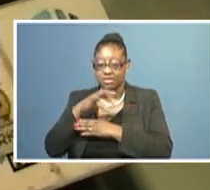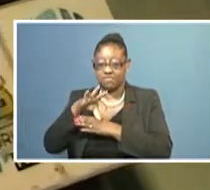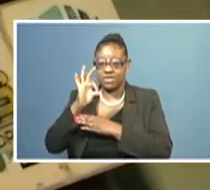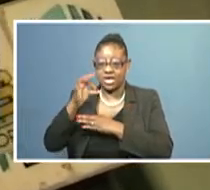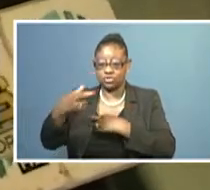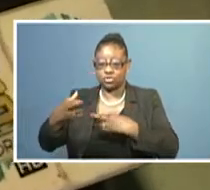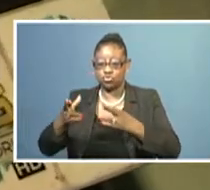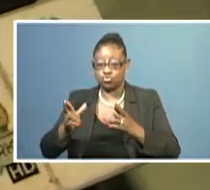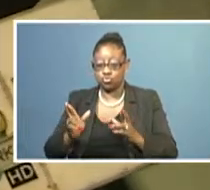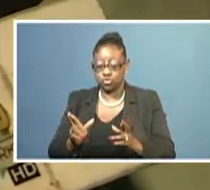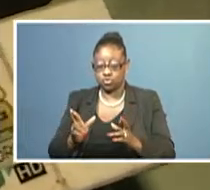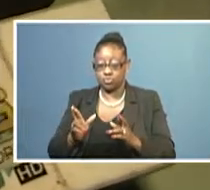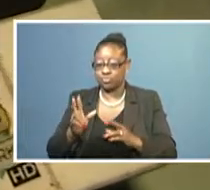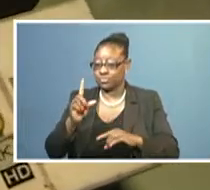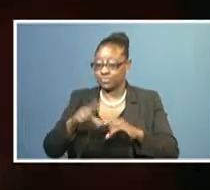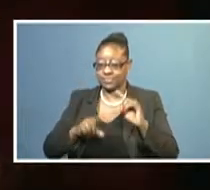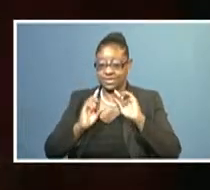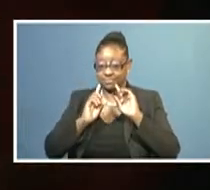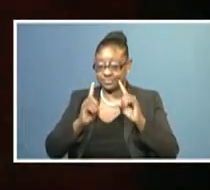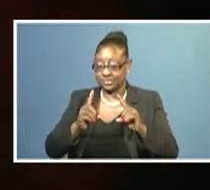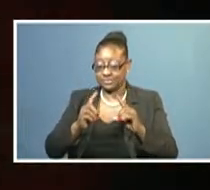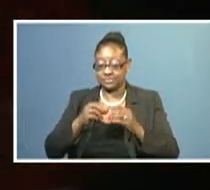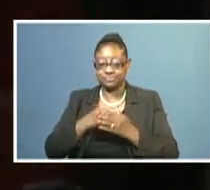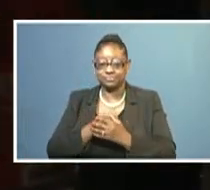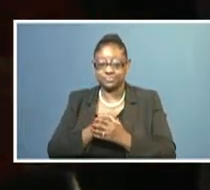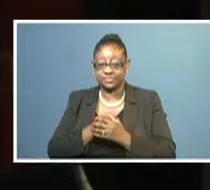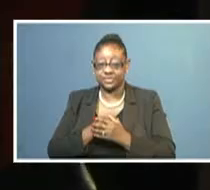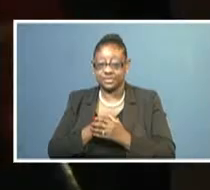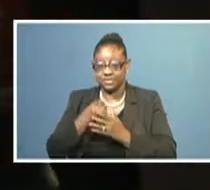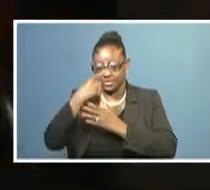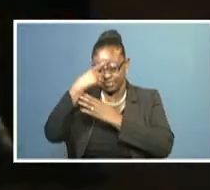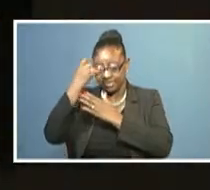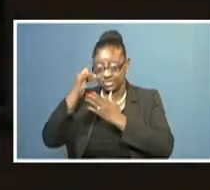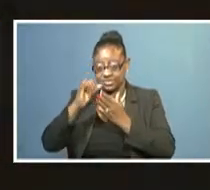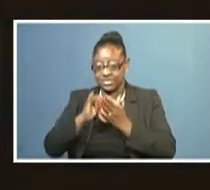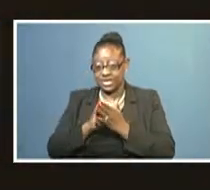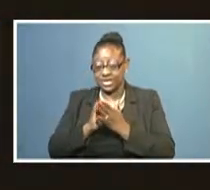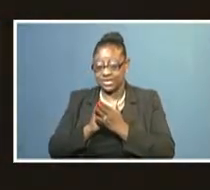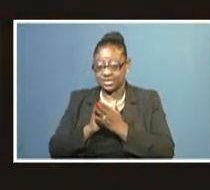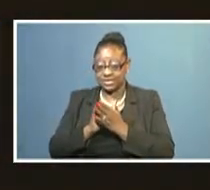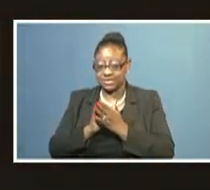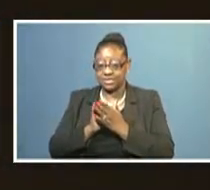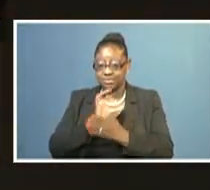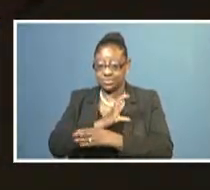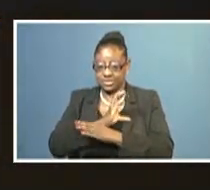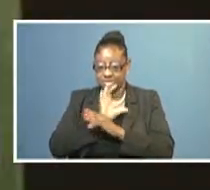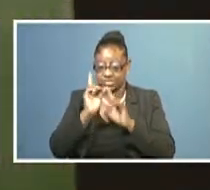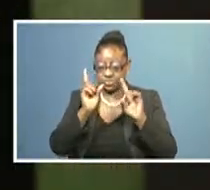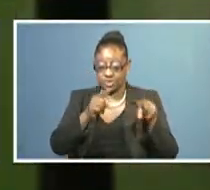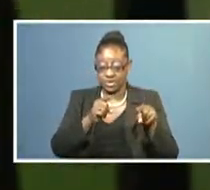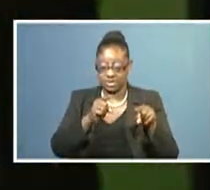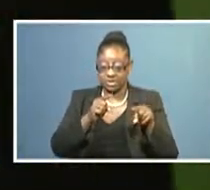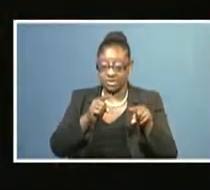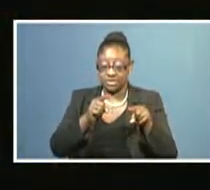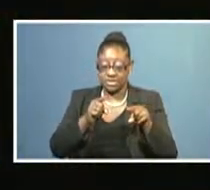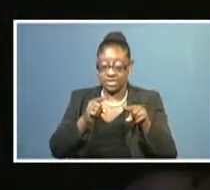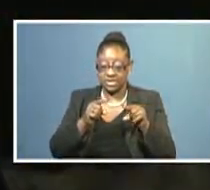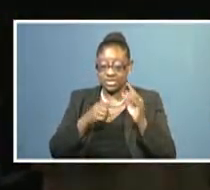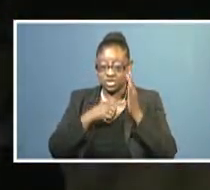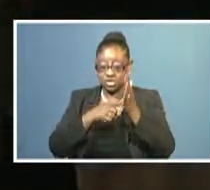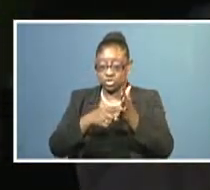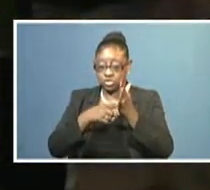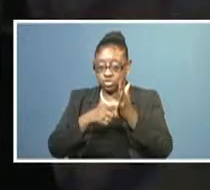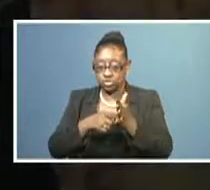room unresponsive. And as a result, our officers were dispatched. And on their arrival, they were directed